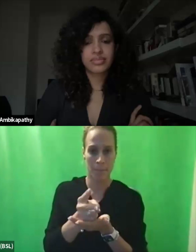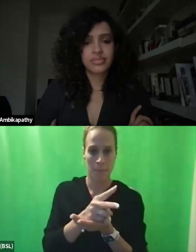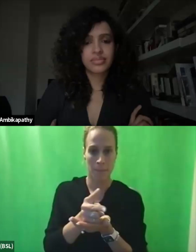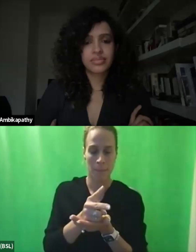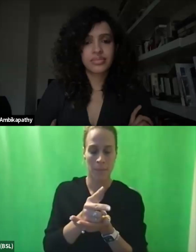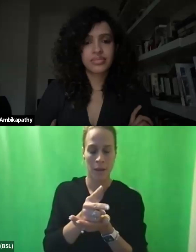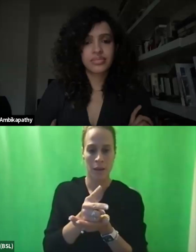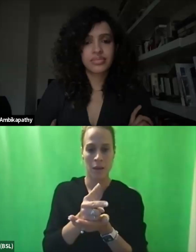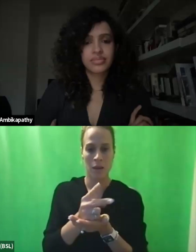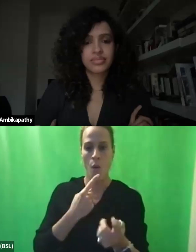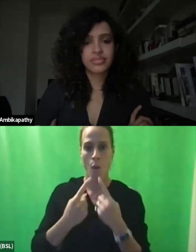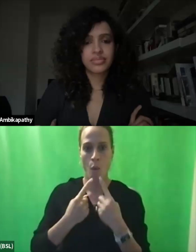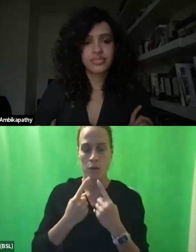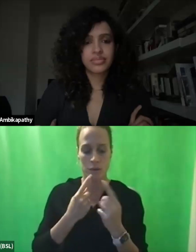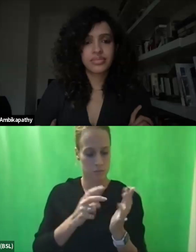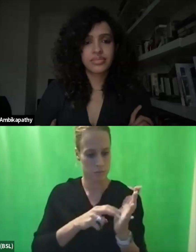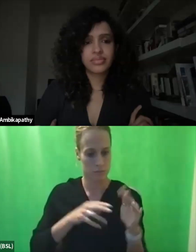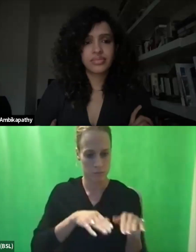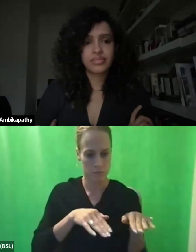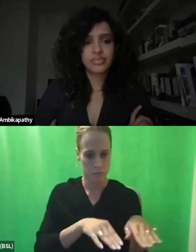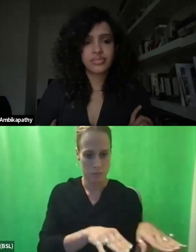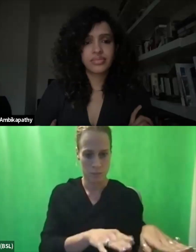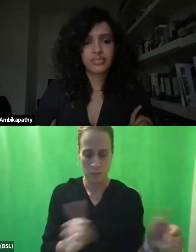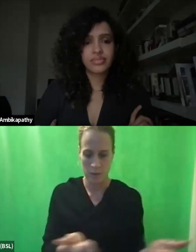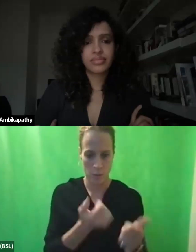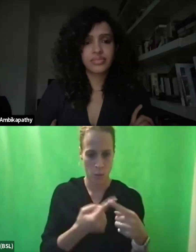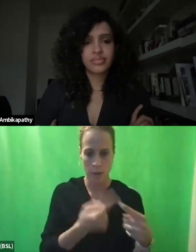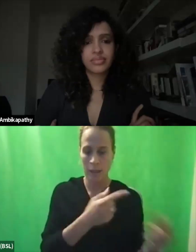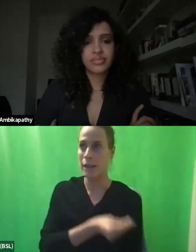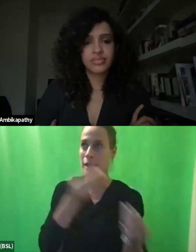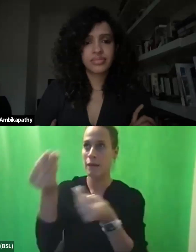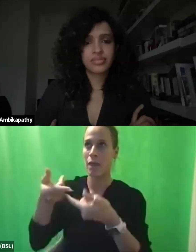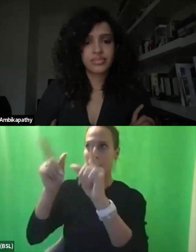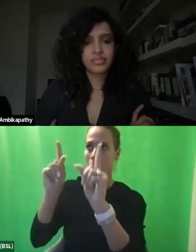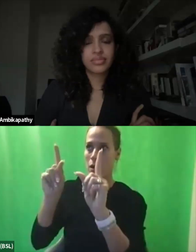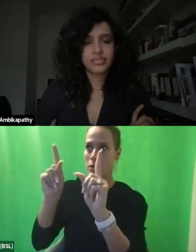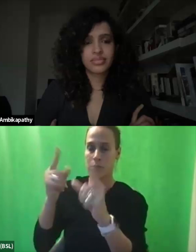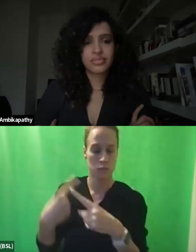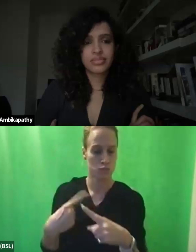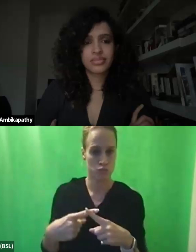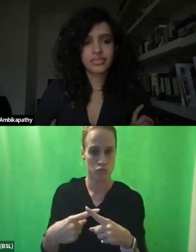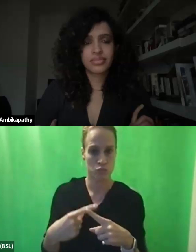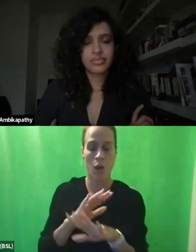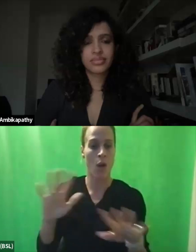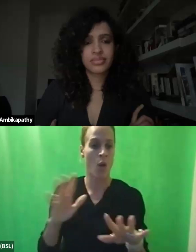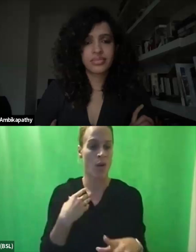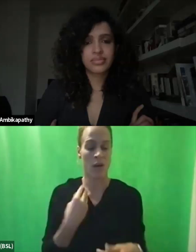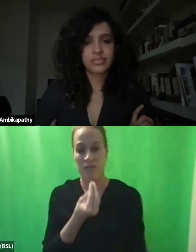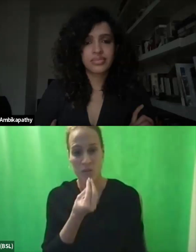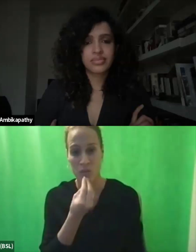Orders are completed quickly, and the work must be neat and handed over to the boss, or else there'll be nothing the next